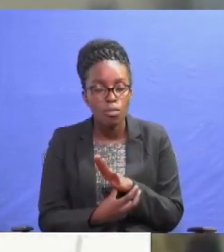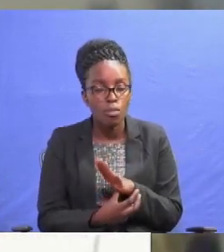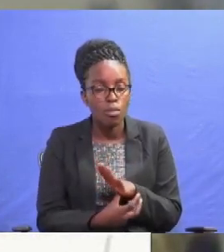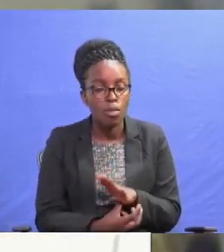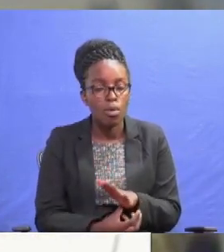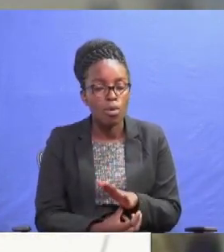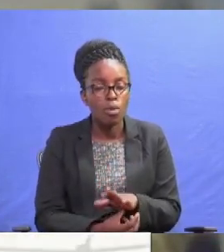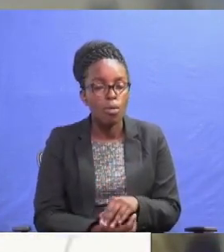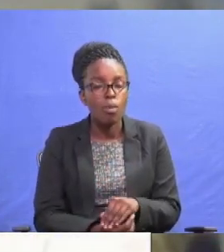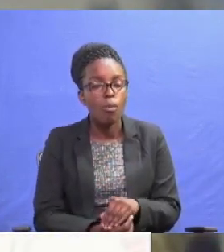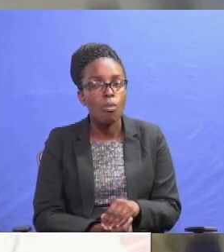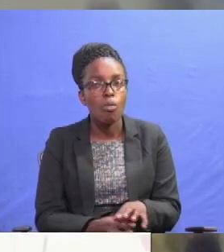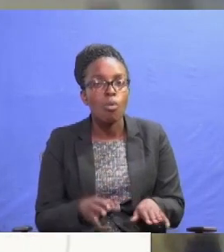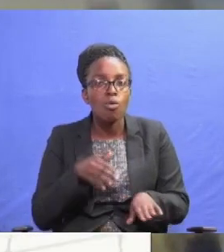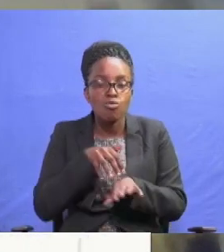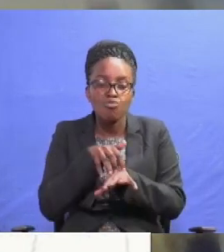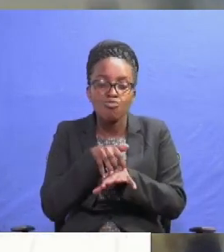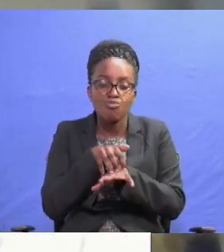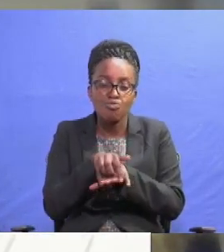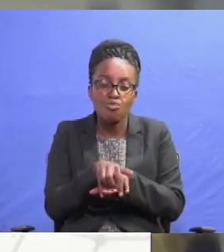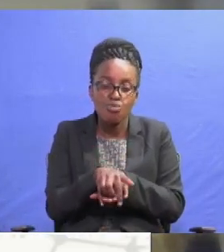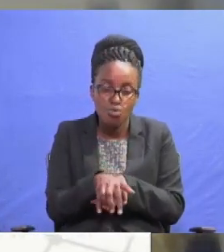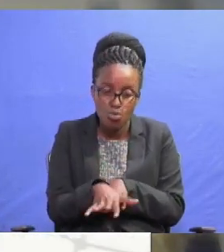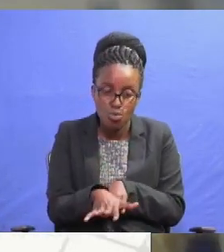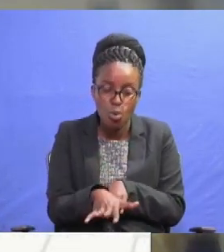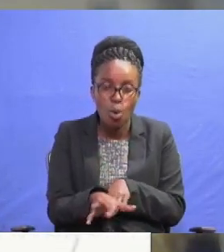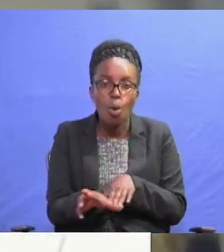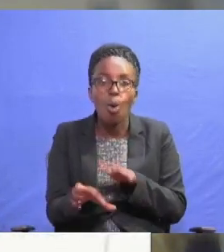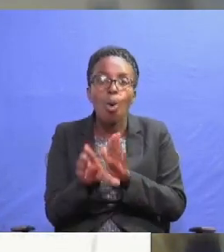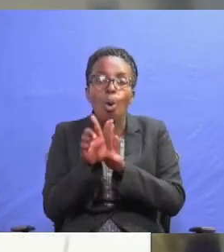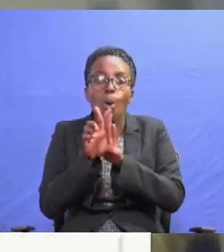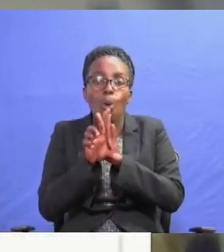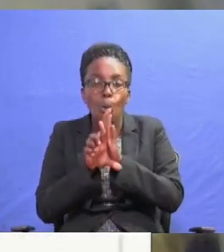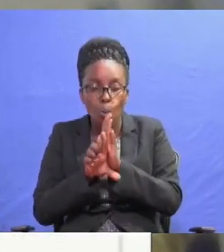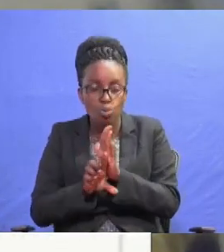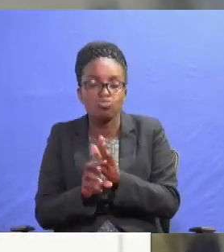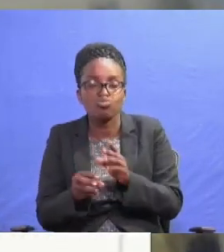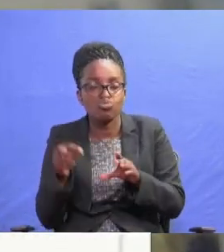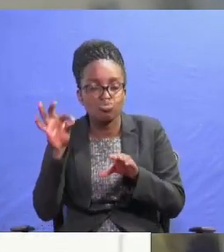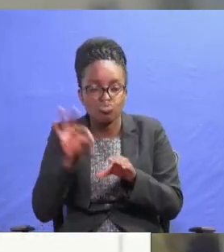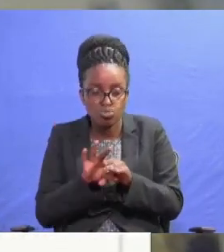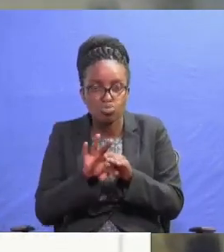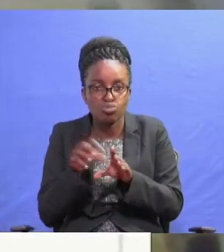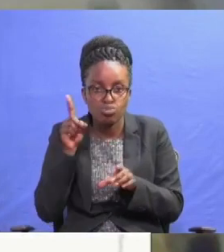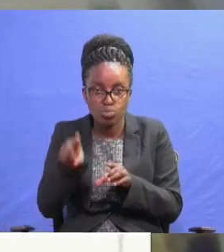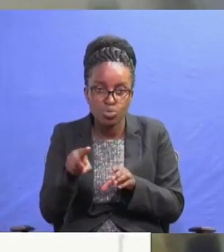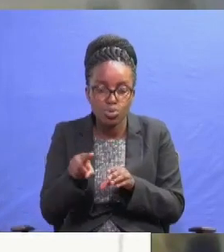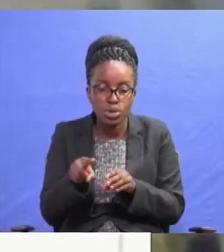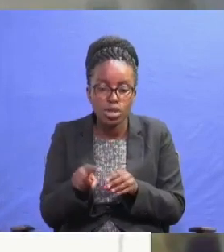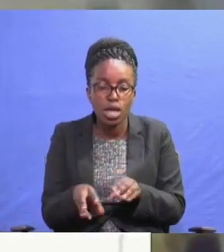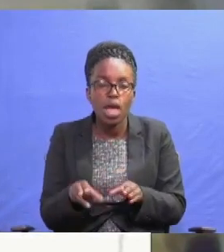water will always flow to the lowest point, and water will always stop at a flat